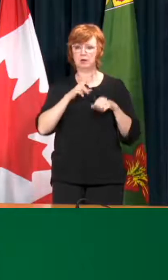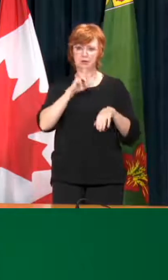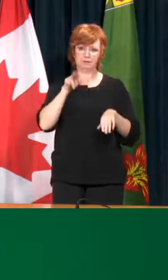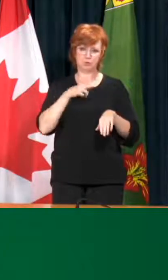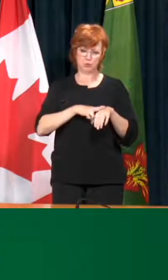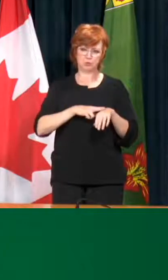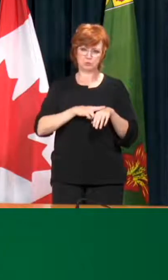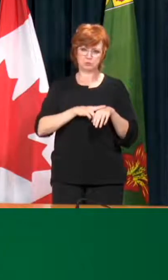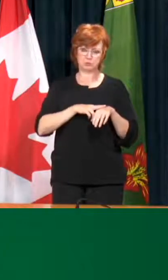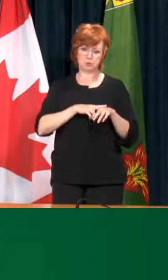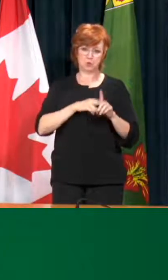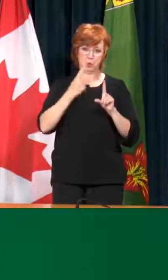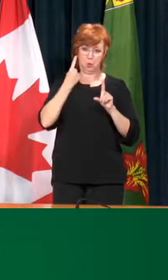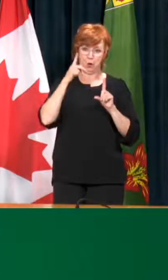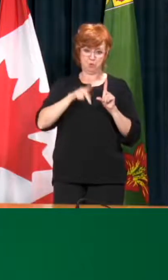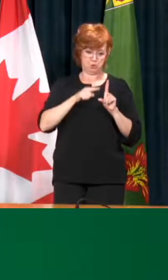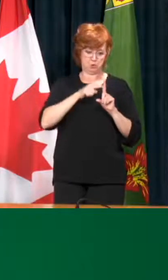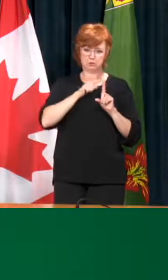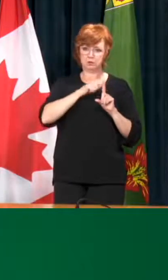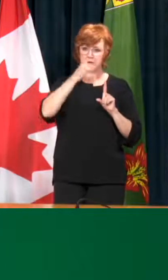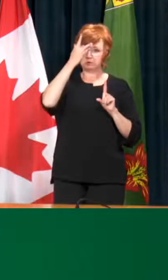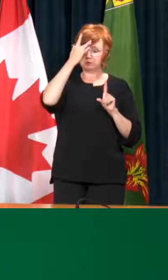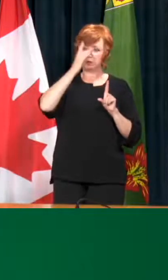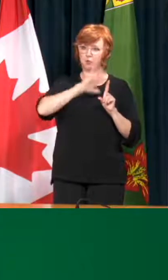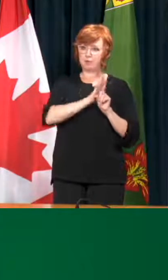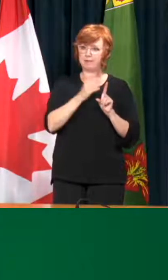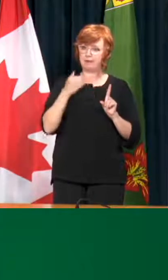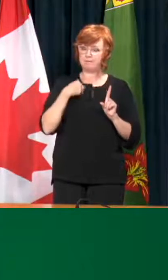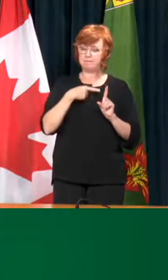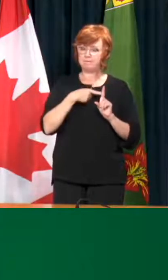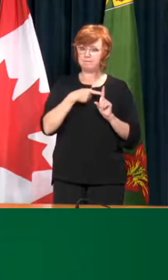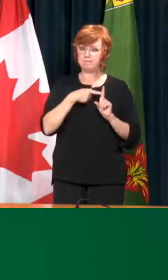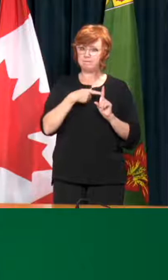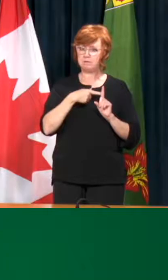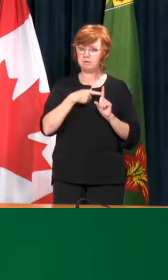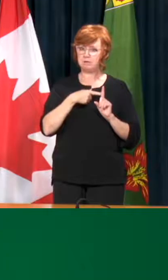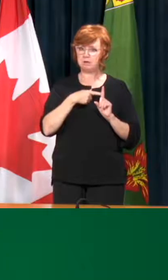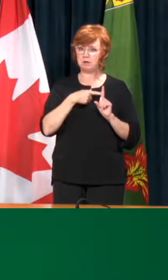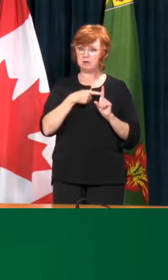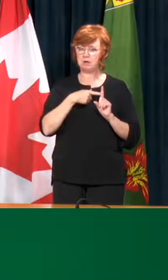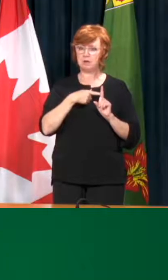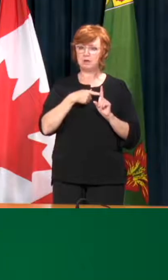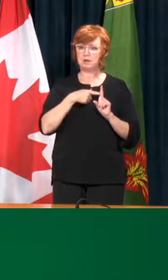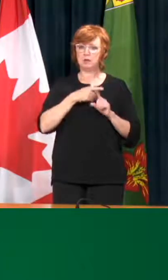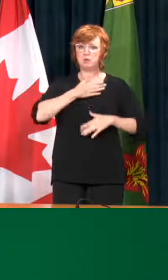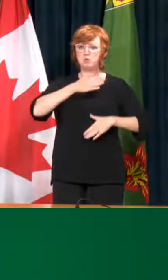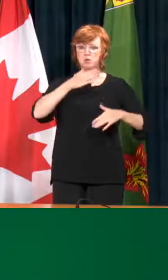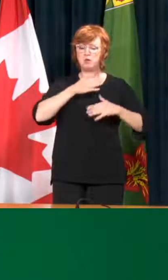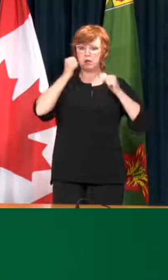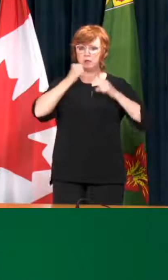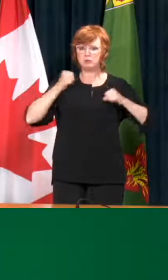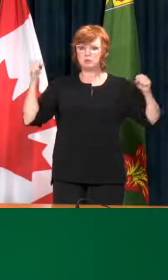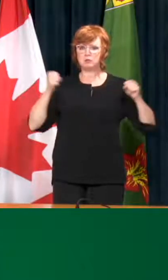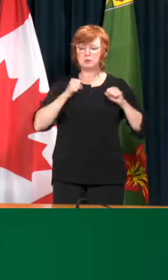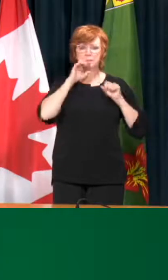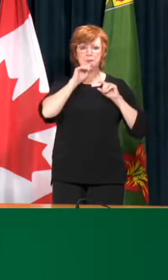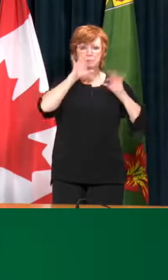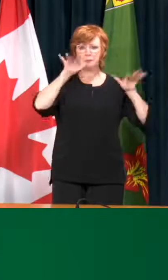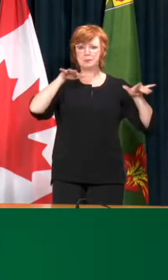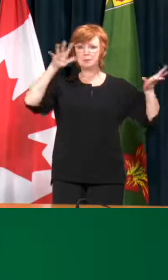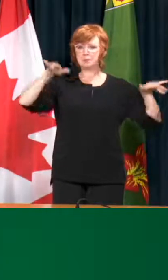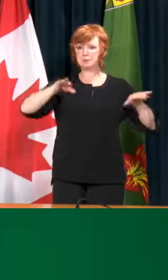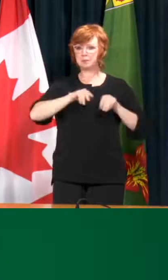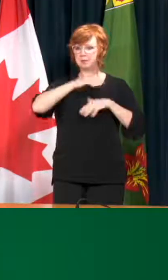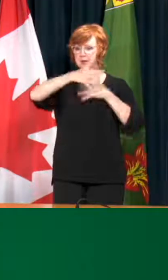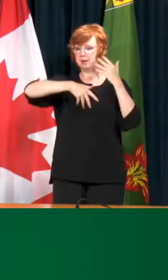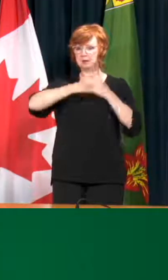if someone is infectious and exhaling and breathing heavily, those droplets are going to swirl all around. So you have to